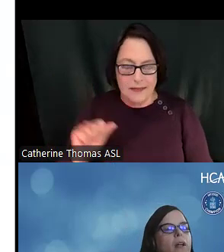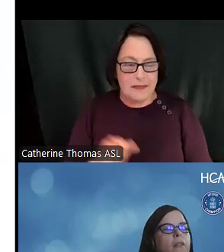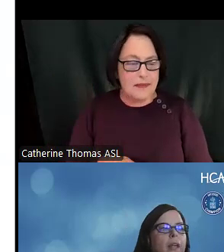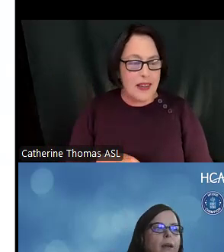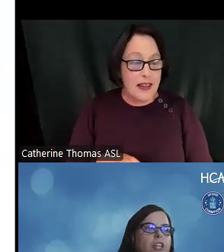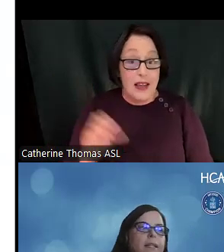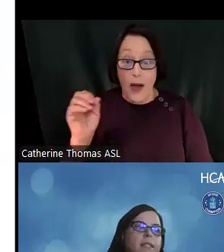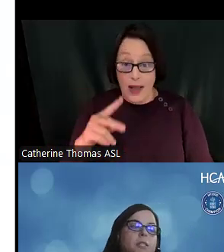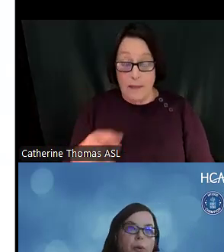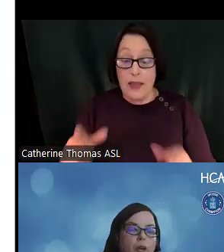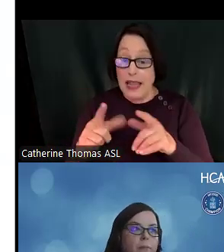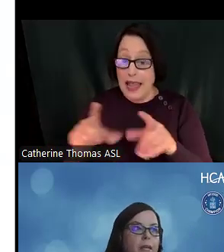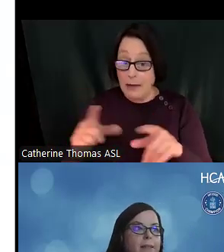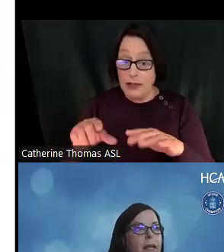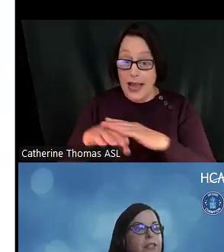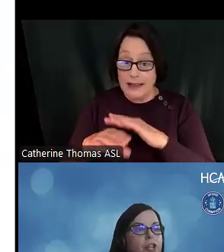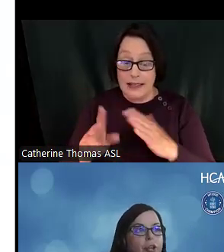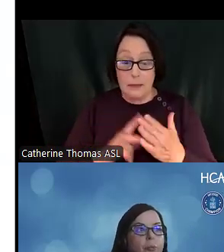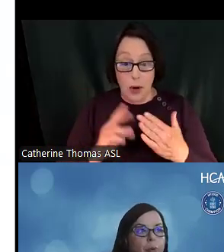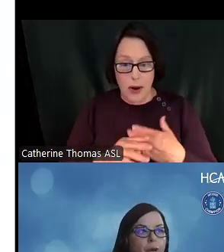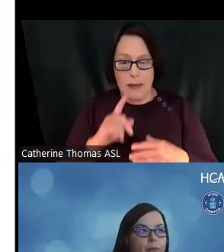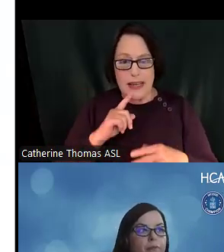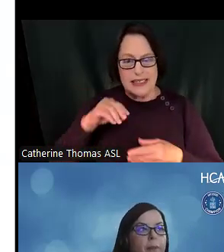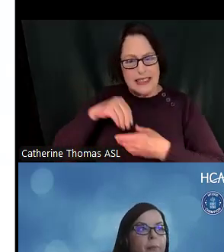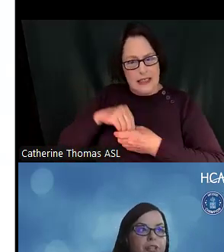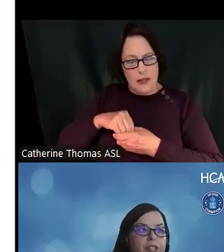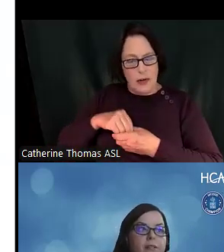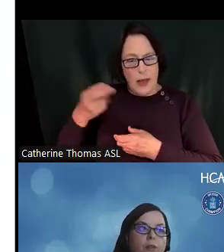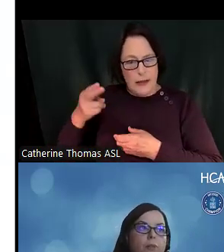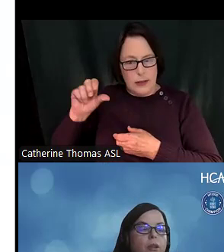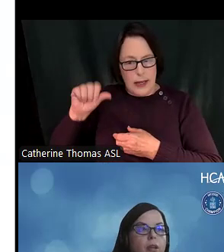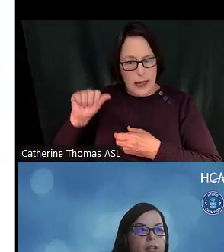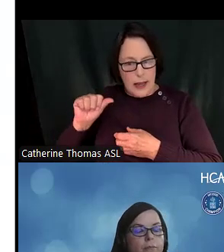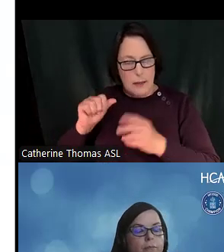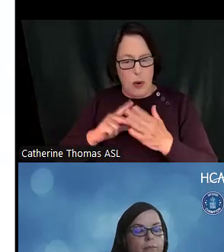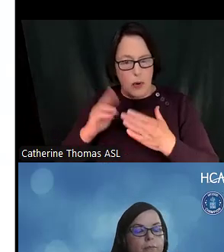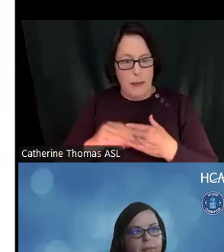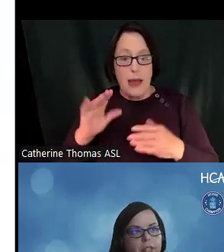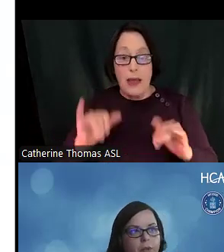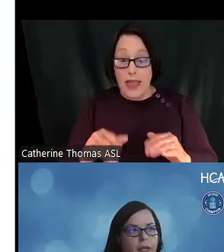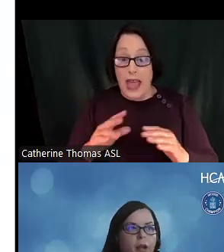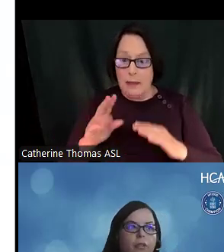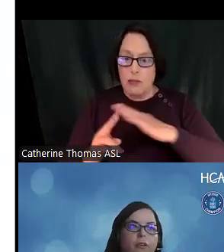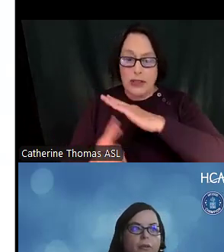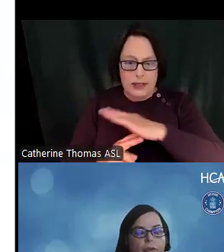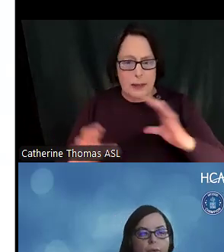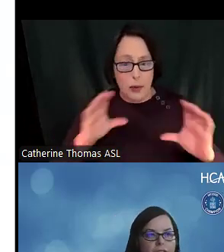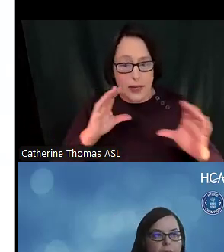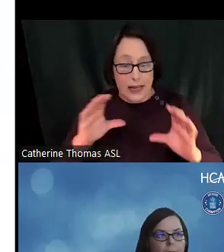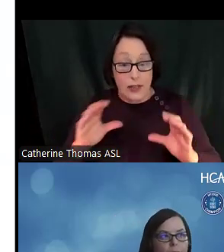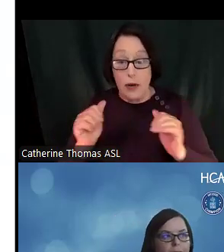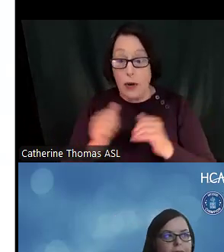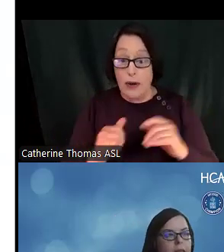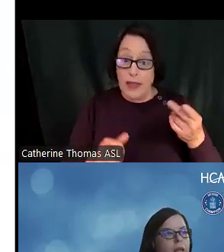Alrighty, well, the Language Access Program is an internal program that bridges the communication barrier between Healthcare